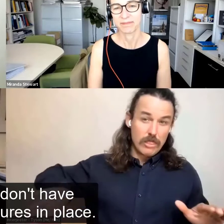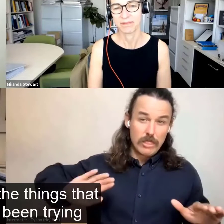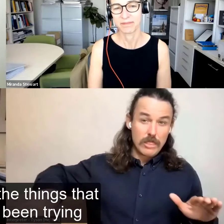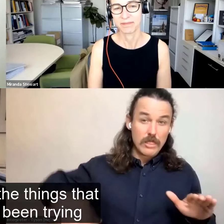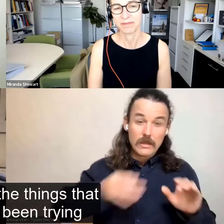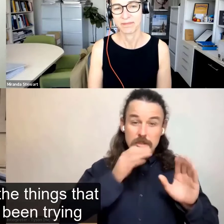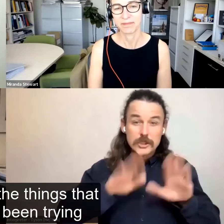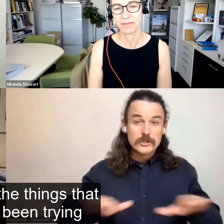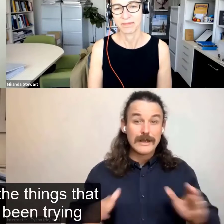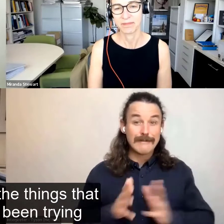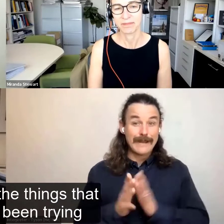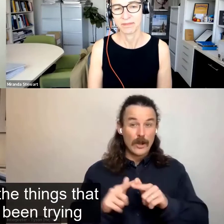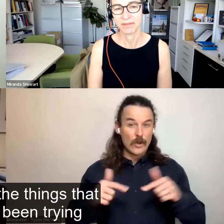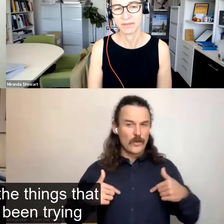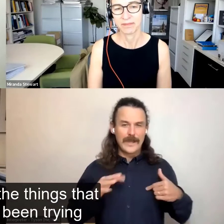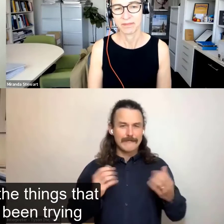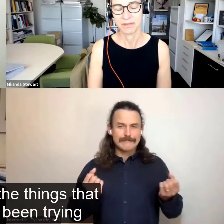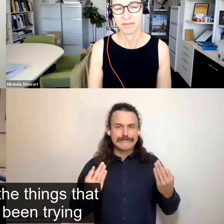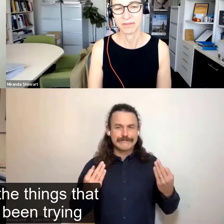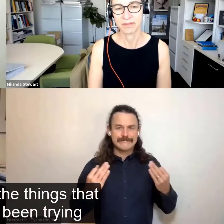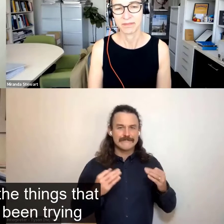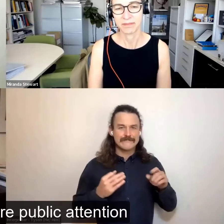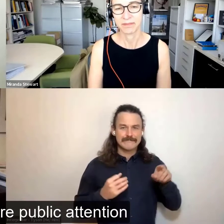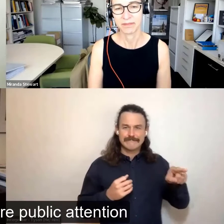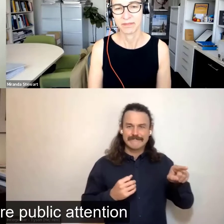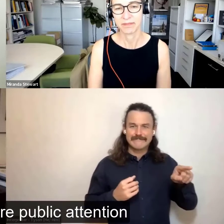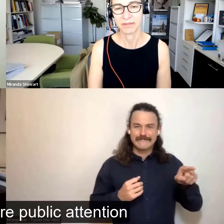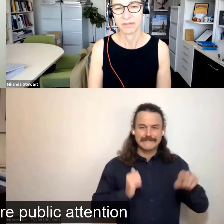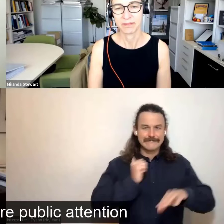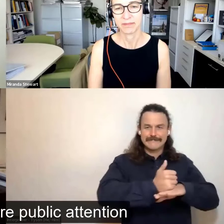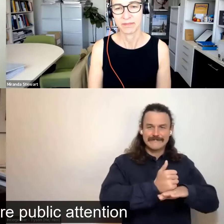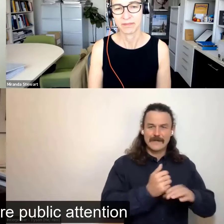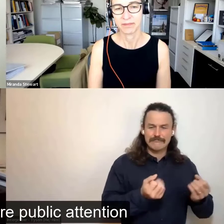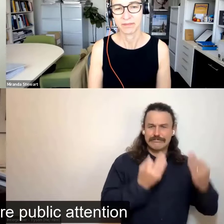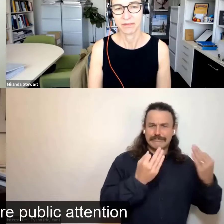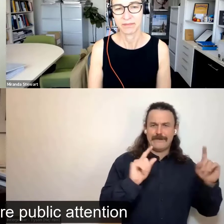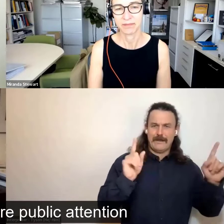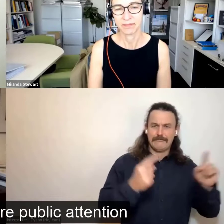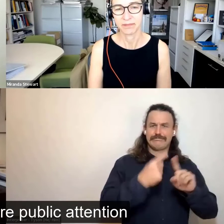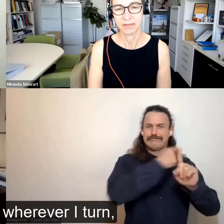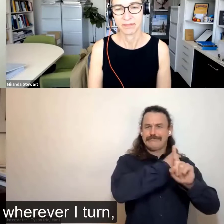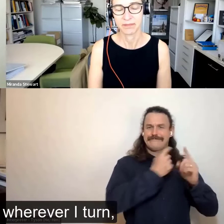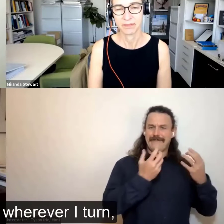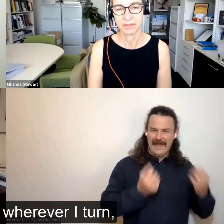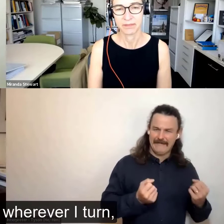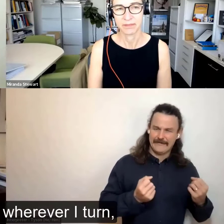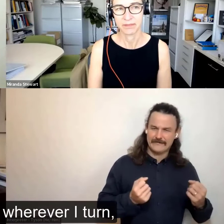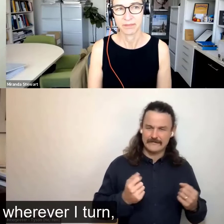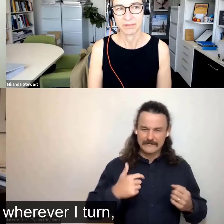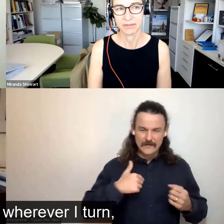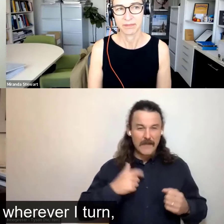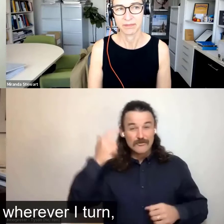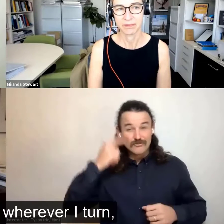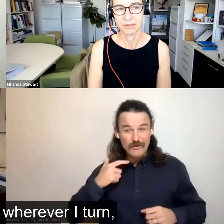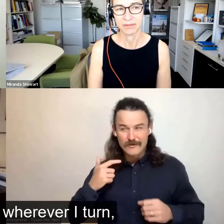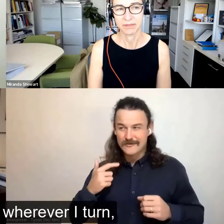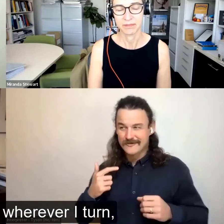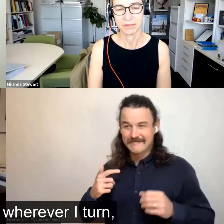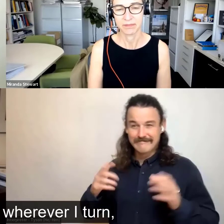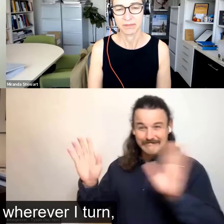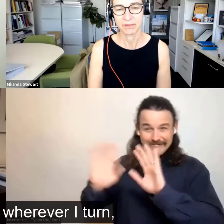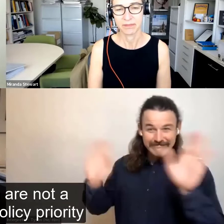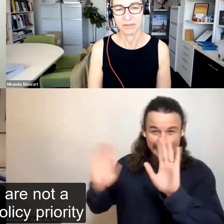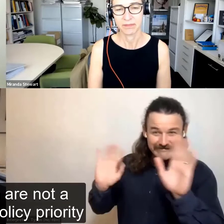place. And one of the things that I've really been trying to elevate to more public attention is the fact that wherever